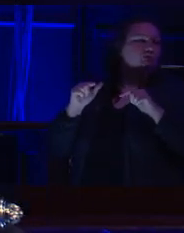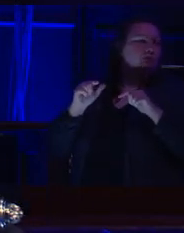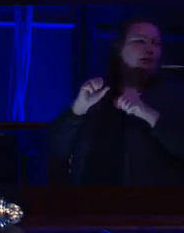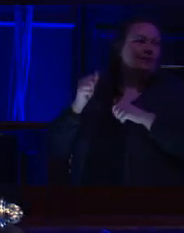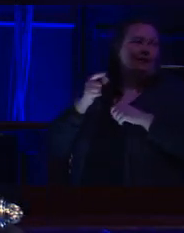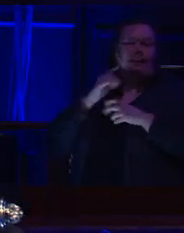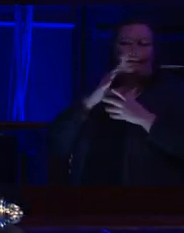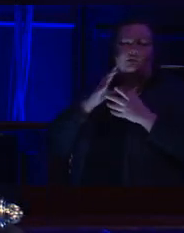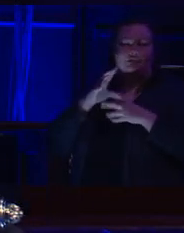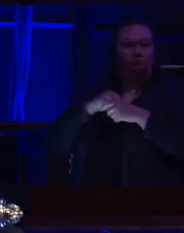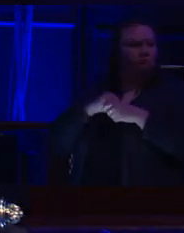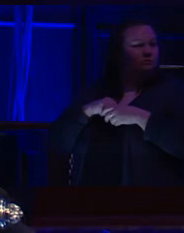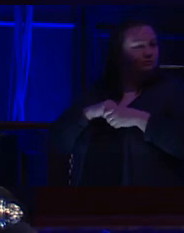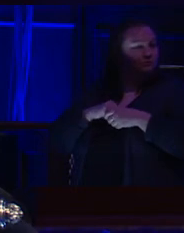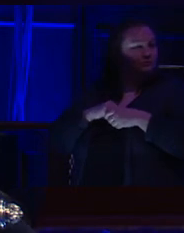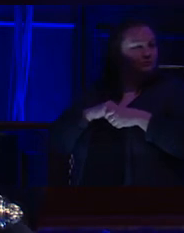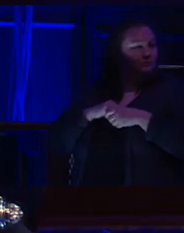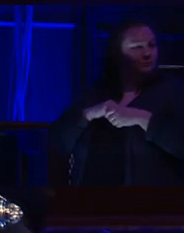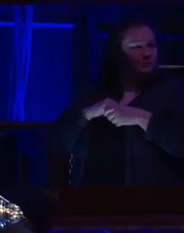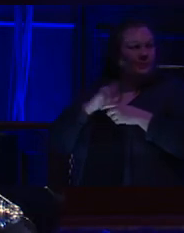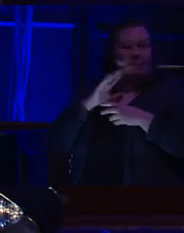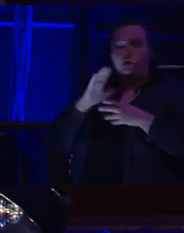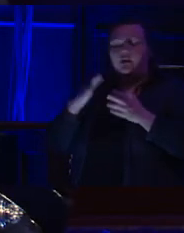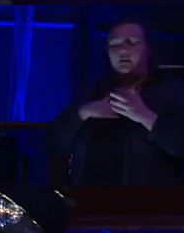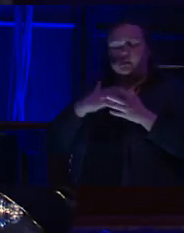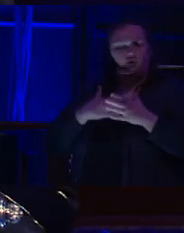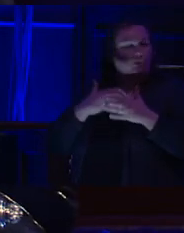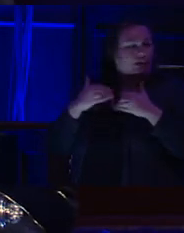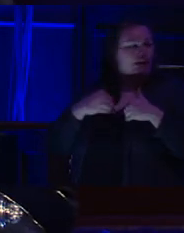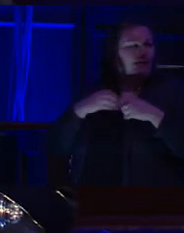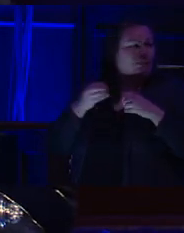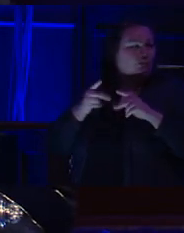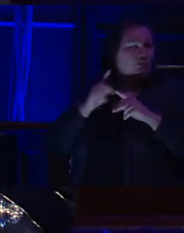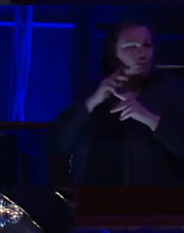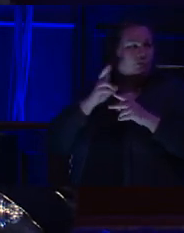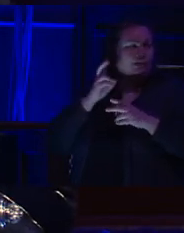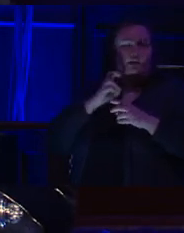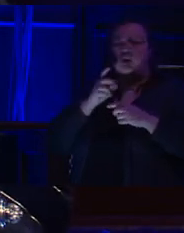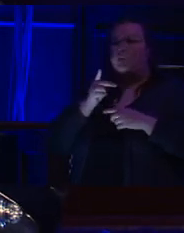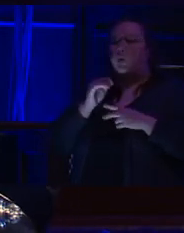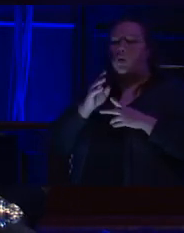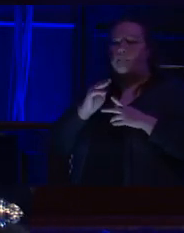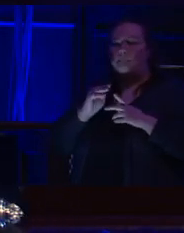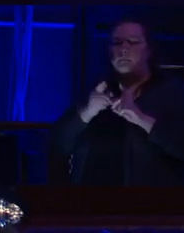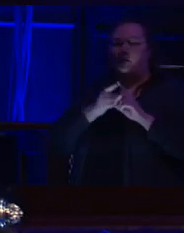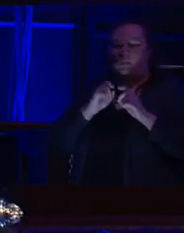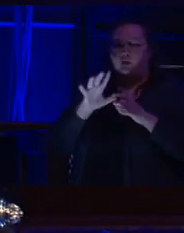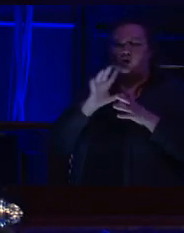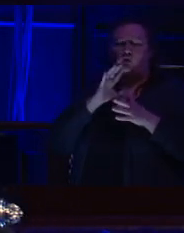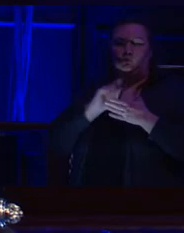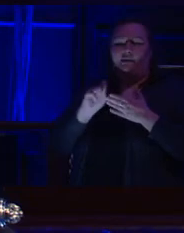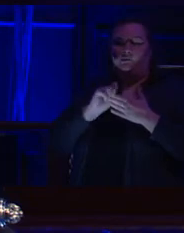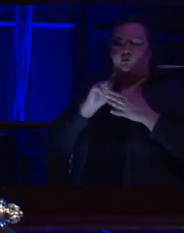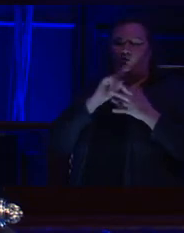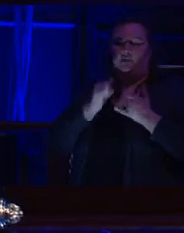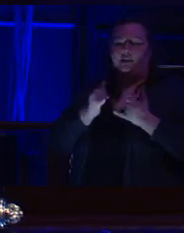make life meaningful. We're delighted to have an opportunity to hear a poem from Carlina written for today's